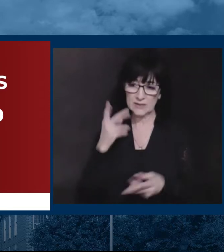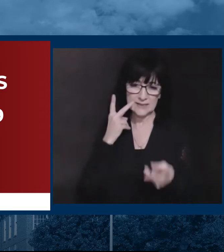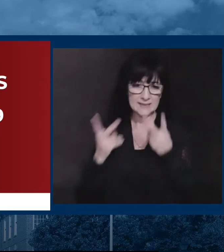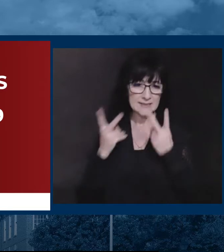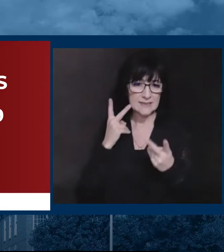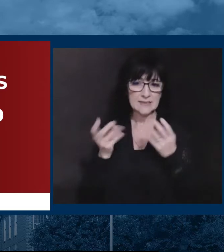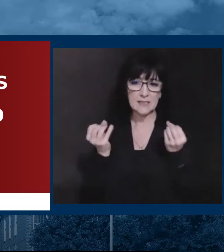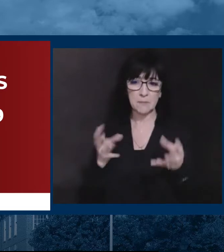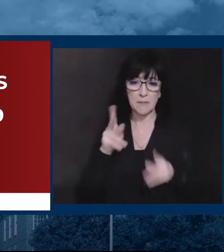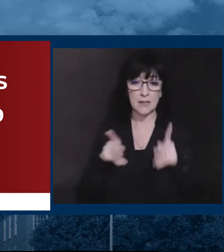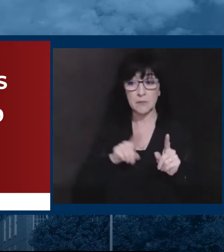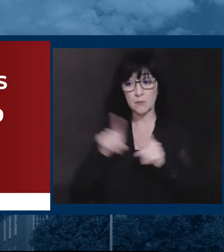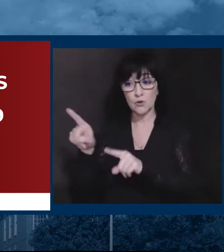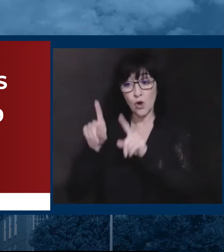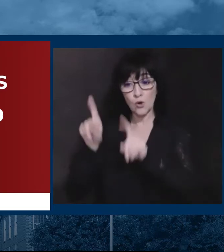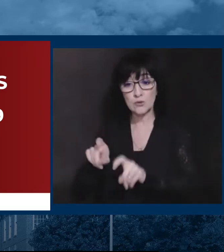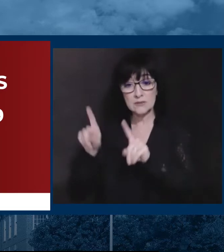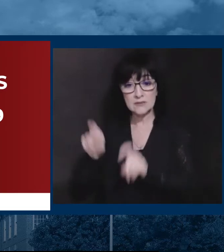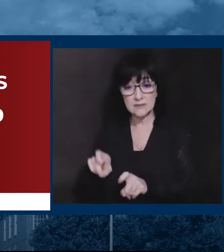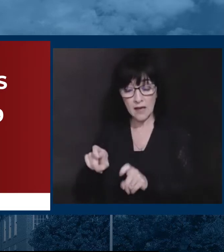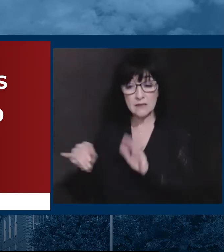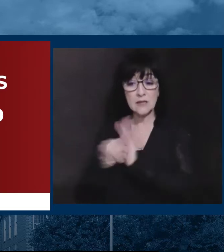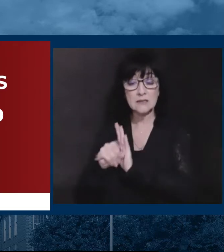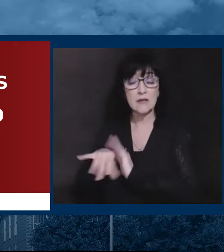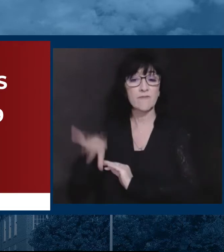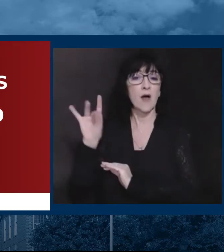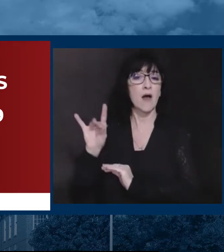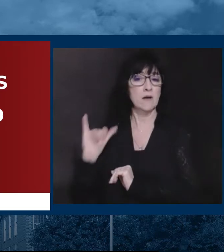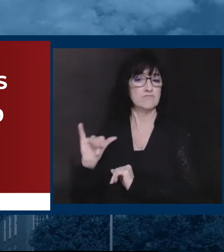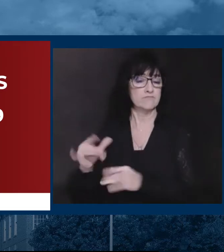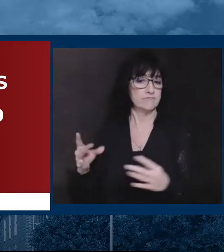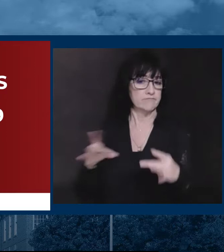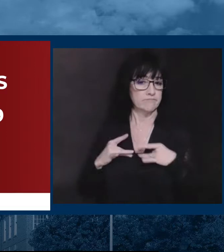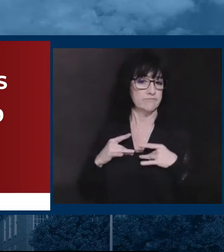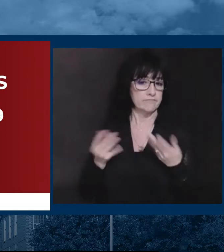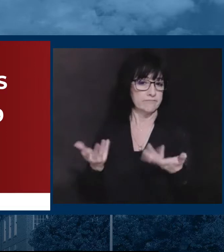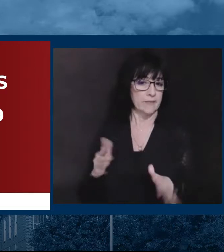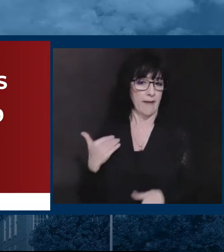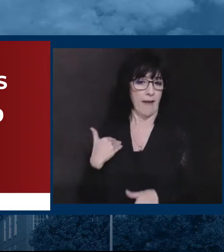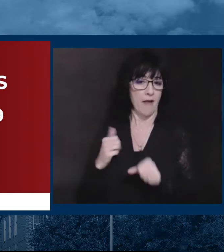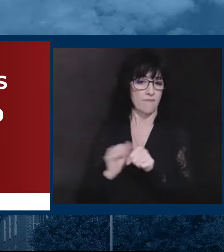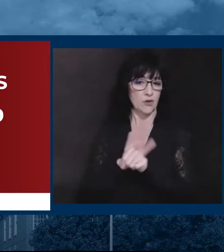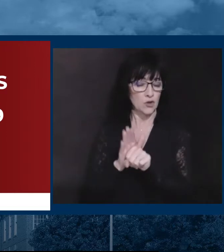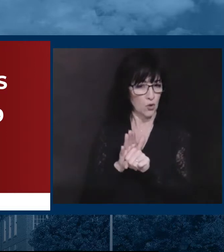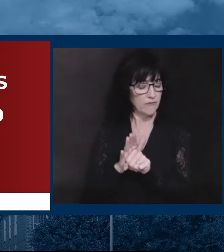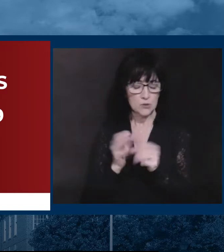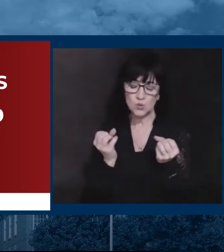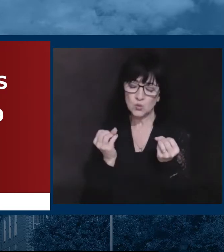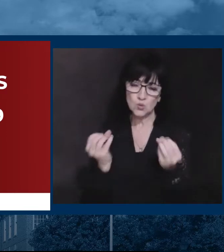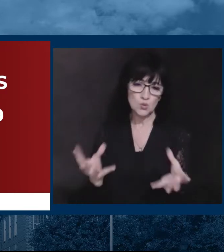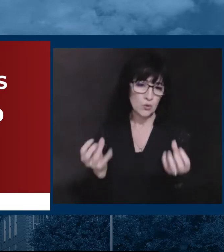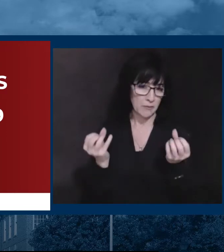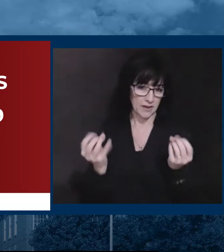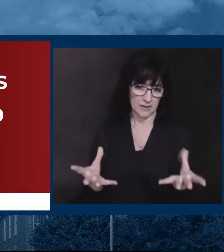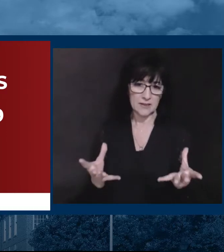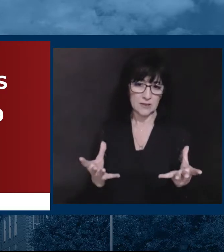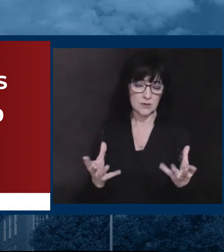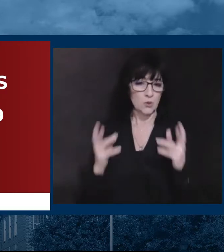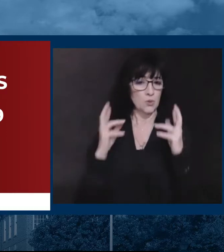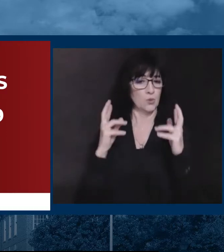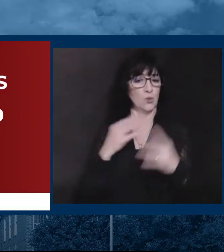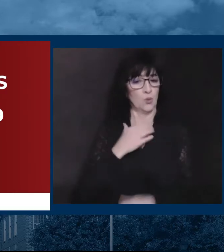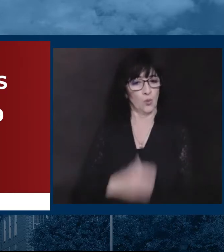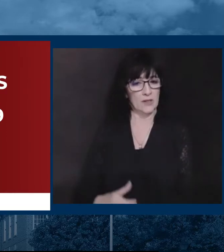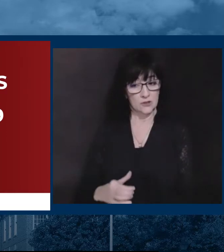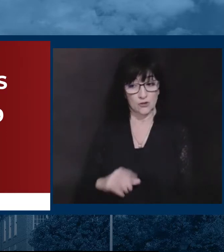cases on a day-to-day basis. So I want to thank everybody who's been part of our effort over the last